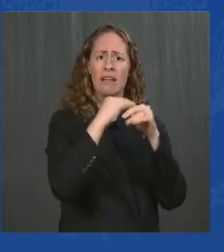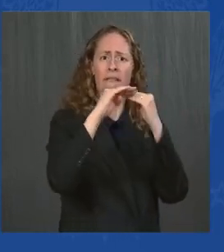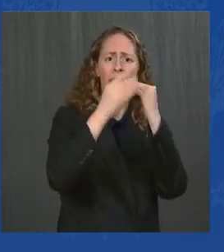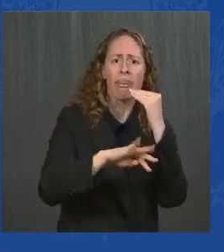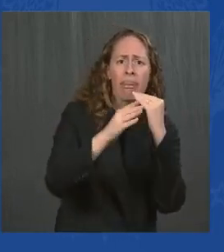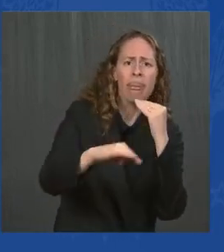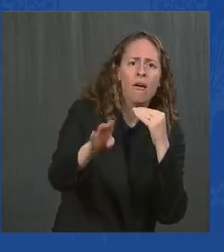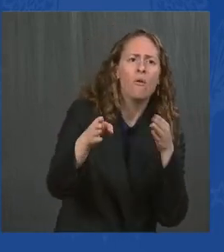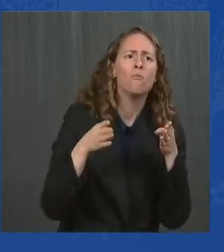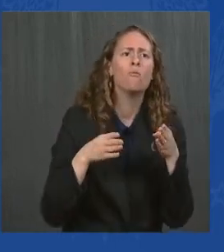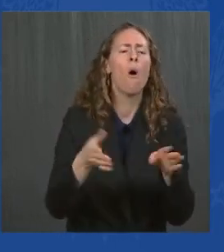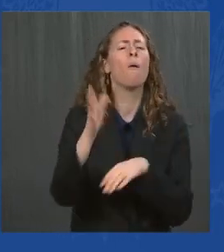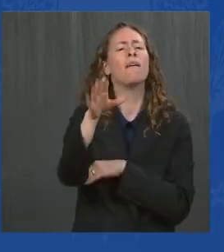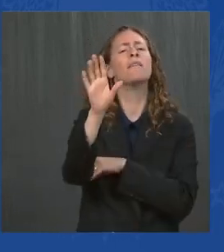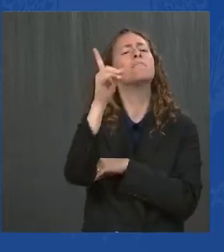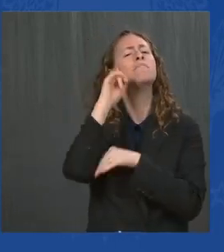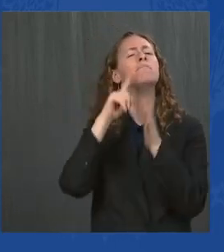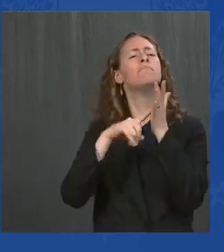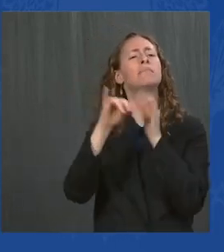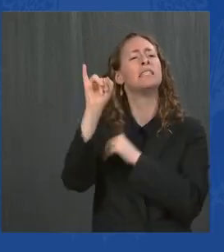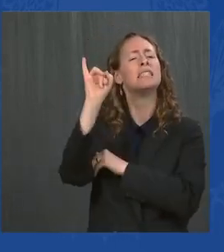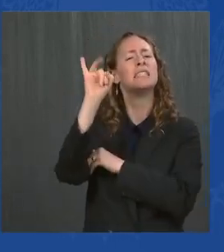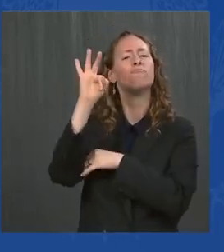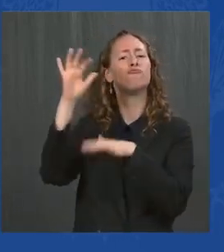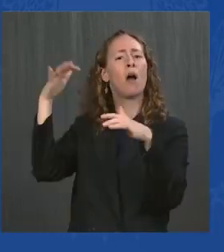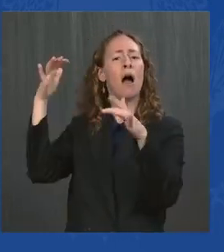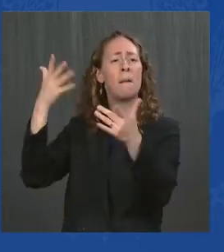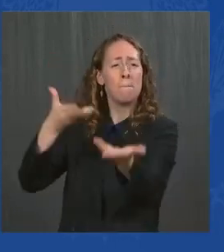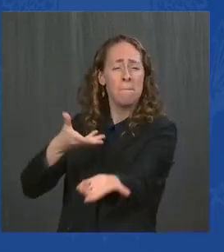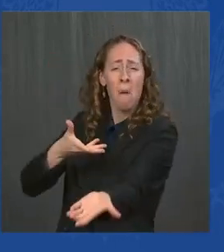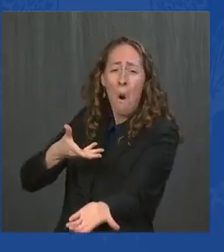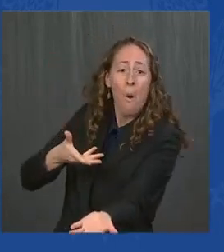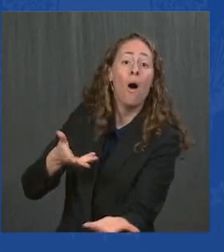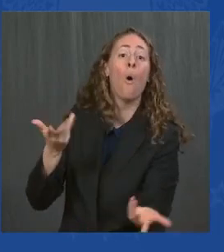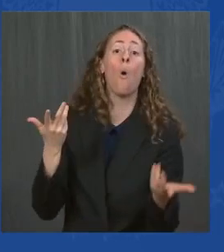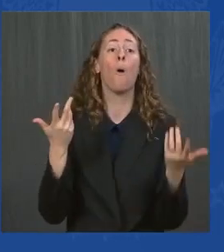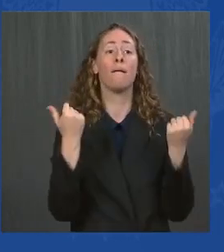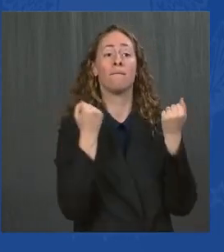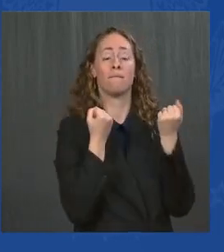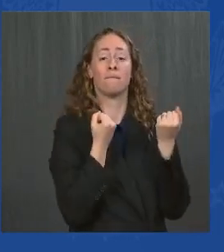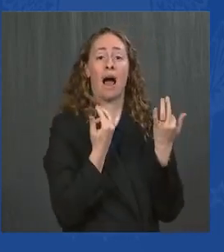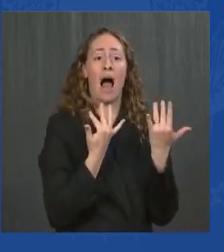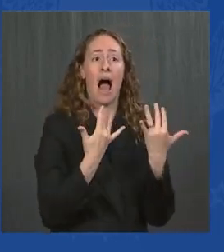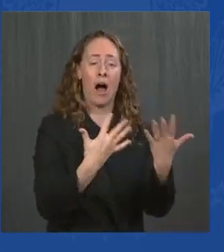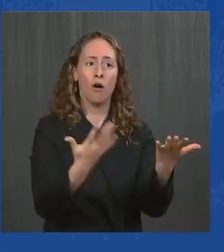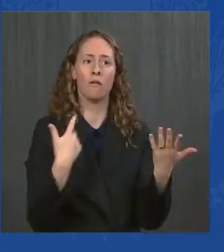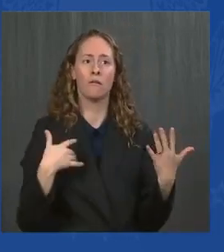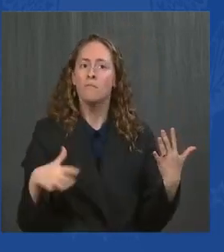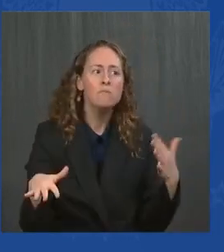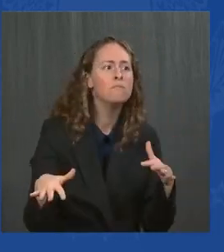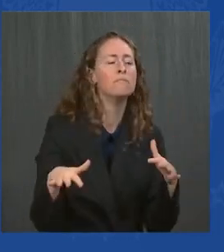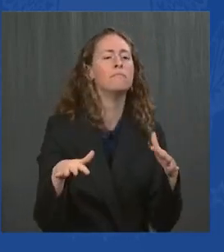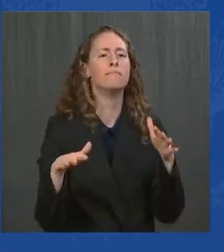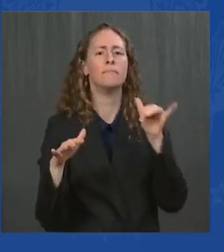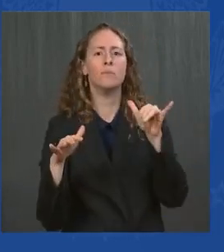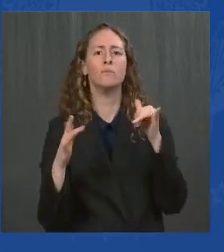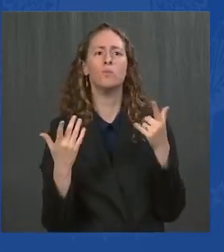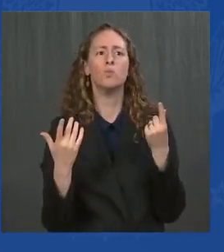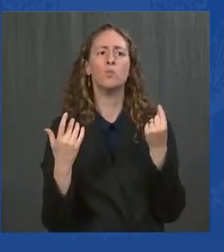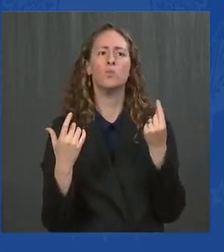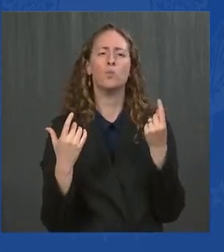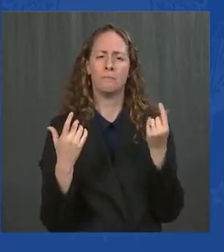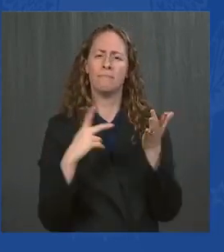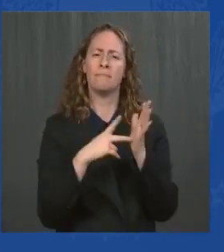of devastating impacts from extreme weather we're seeing in so many parts of the country. And look, this is about good paying